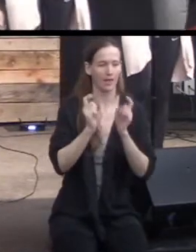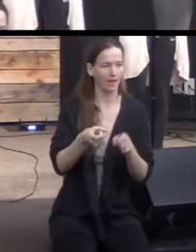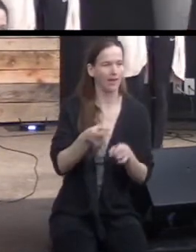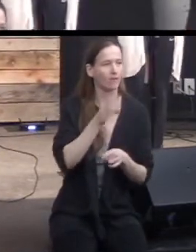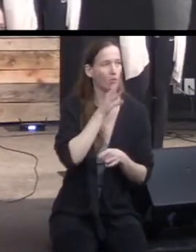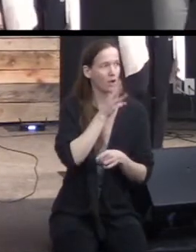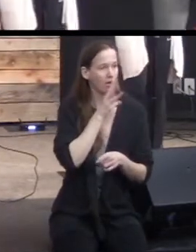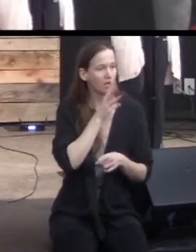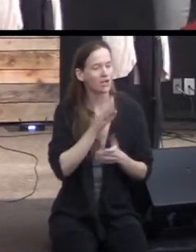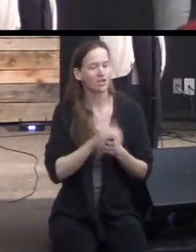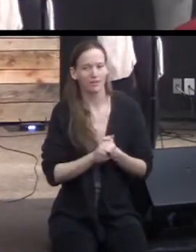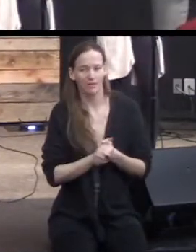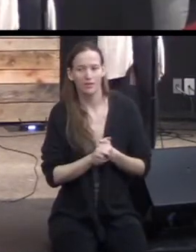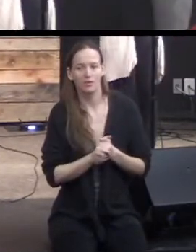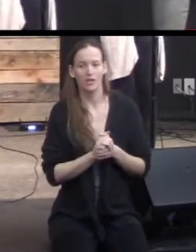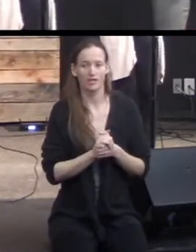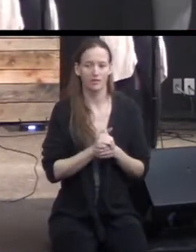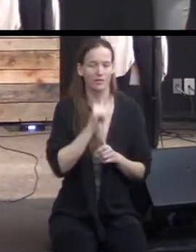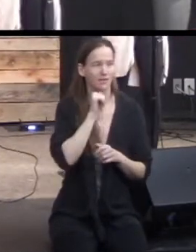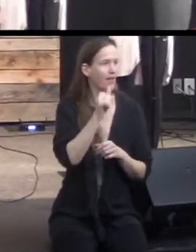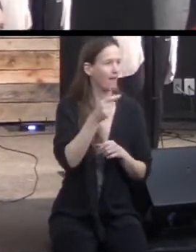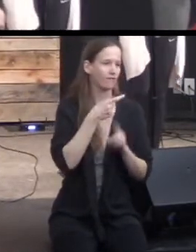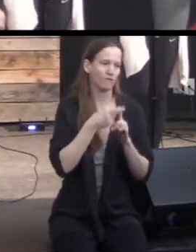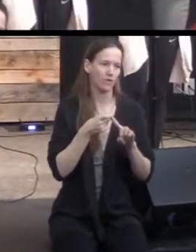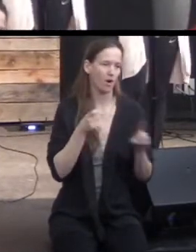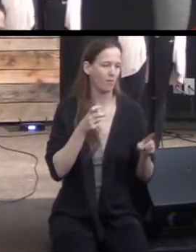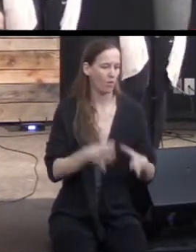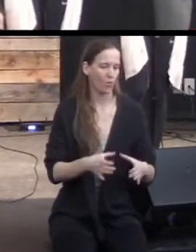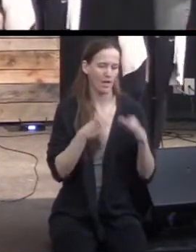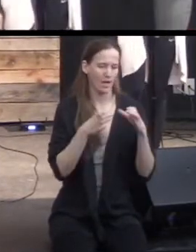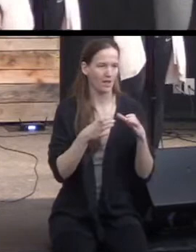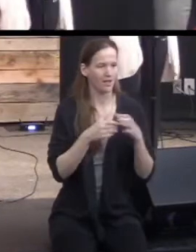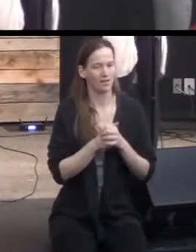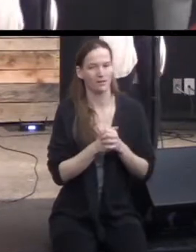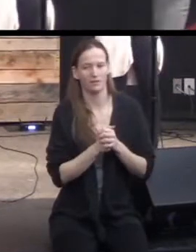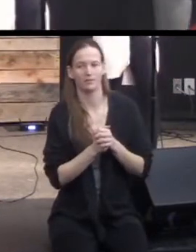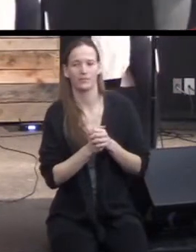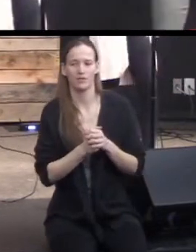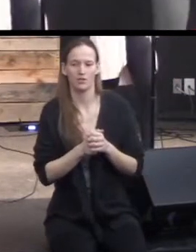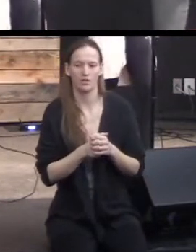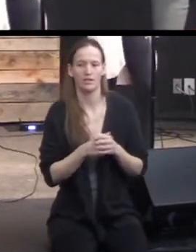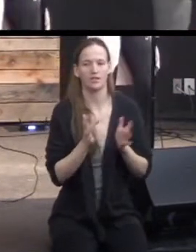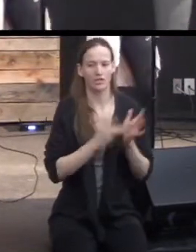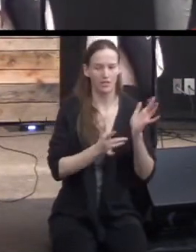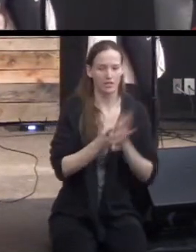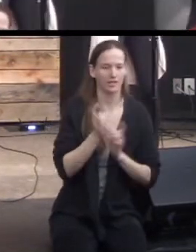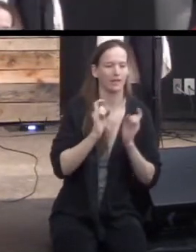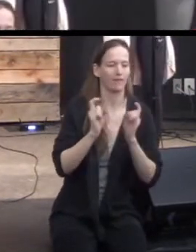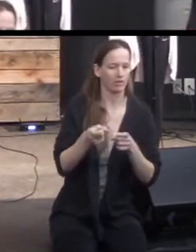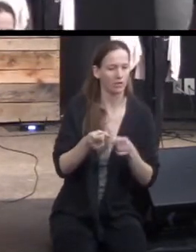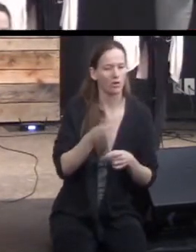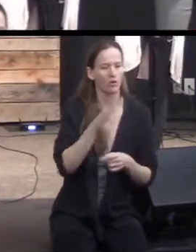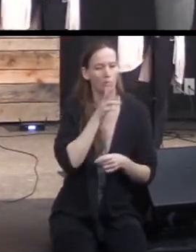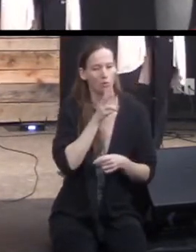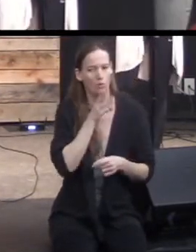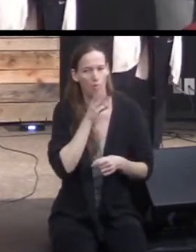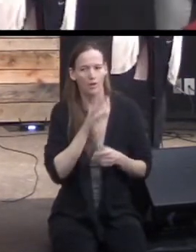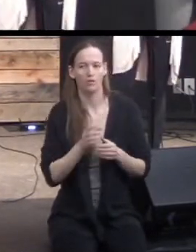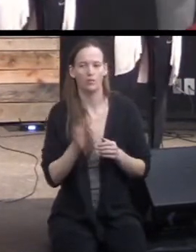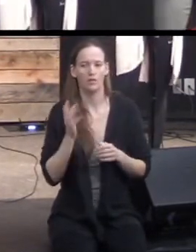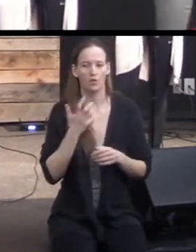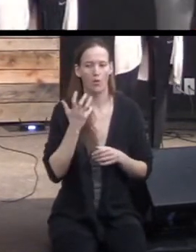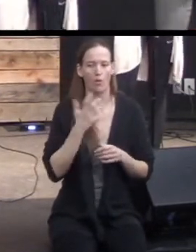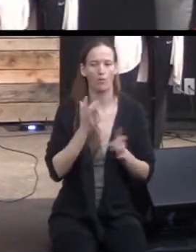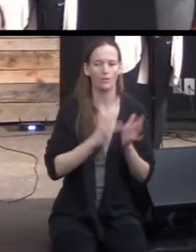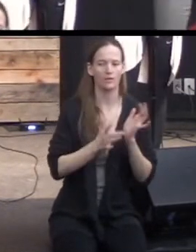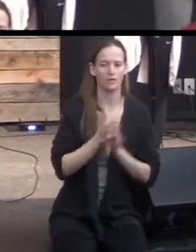He gave her water. Gave her water. And it was not from the well. Well, Jesus, He gave her water. You know,